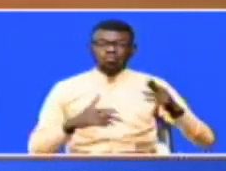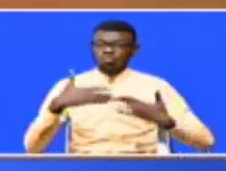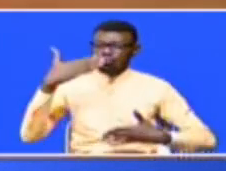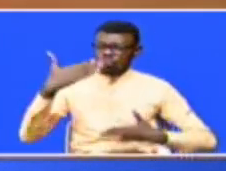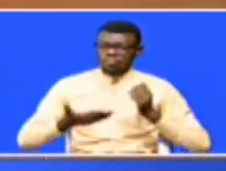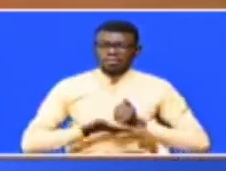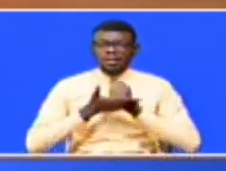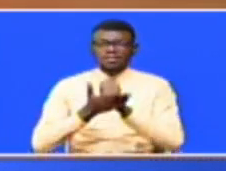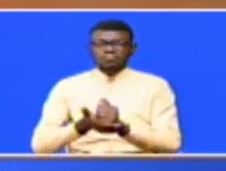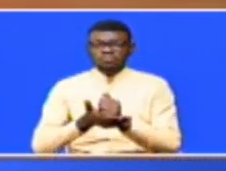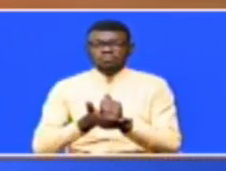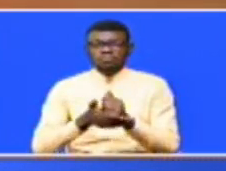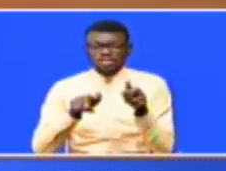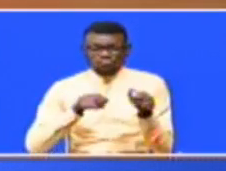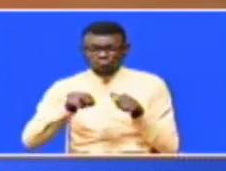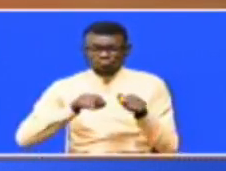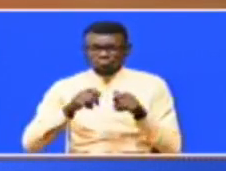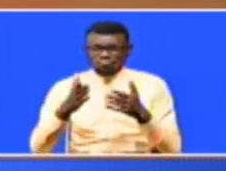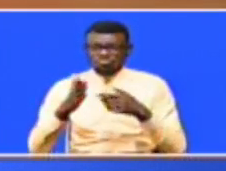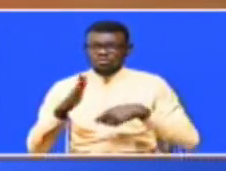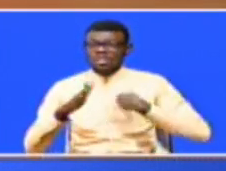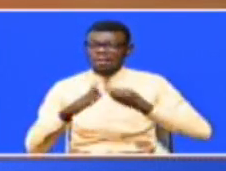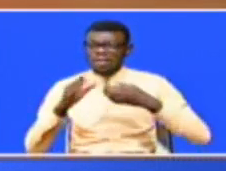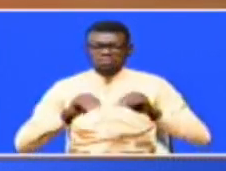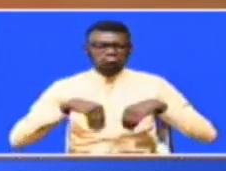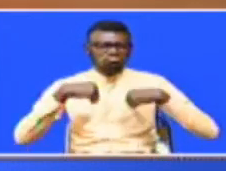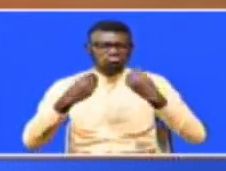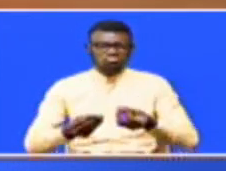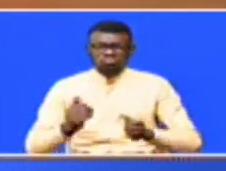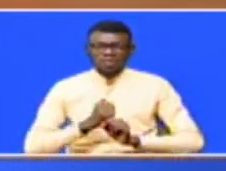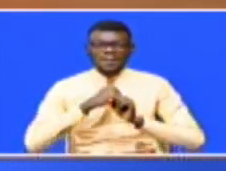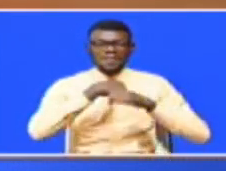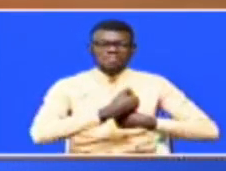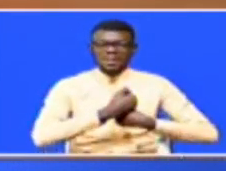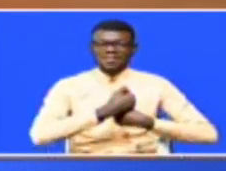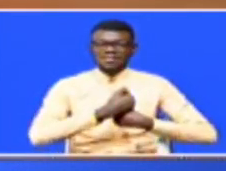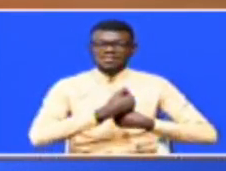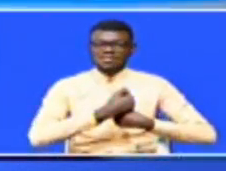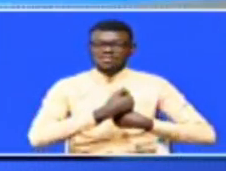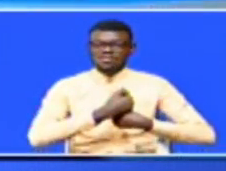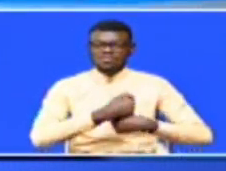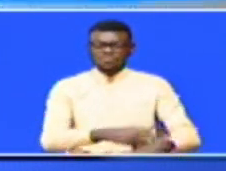ambapo uongozi wa chuo hicho ulimpa mashine itajika kutengeneza vichukua sampuli hivyo.